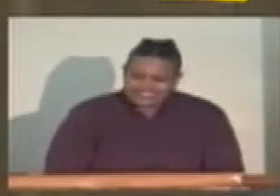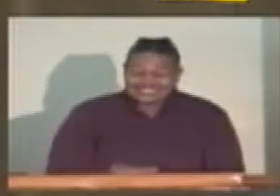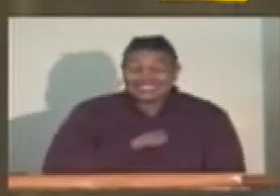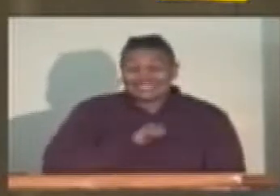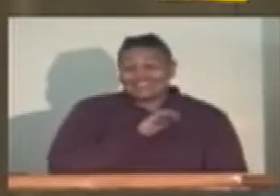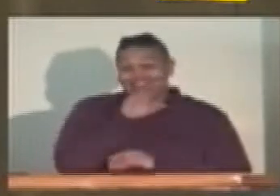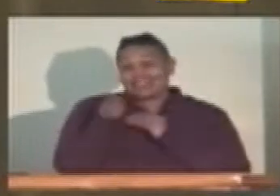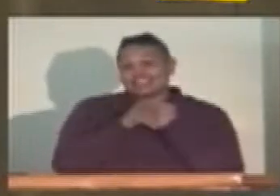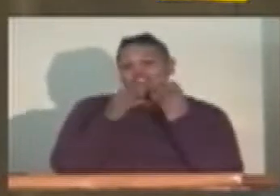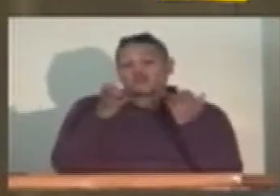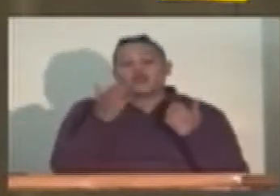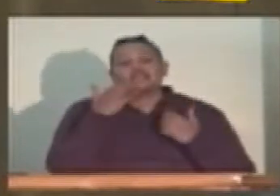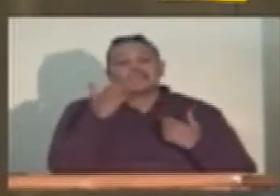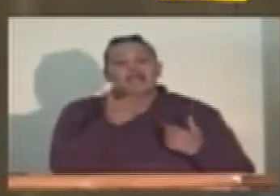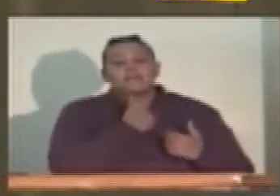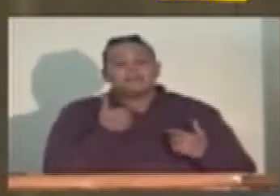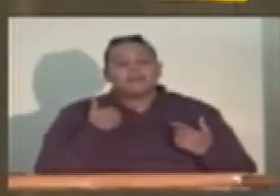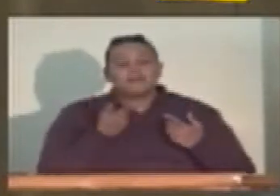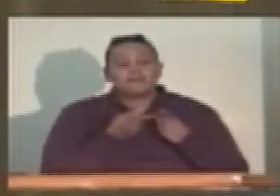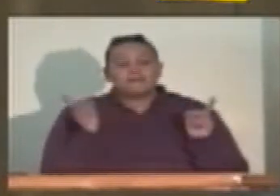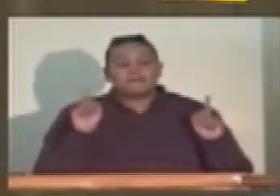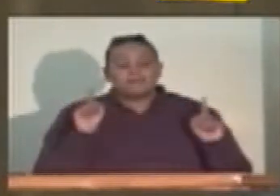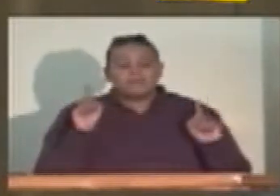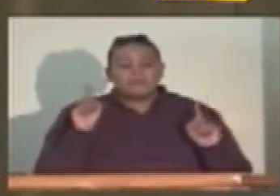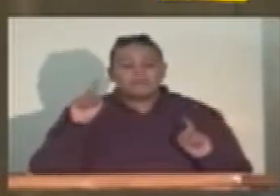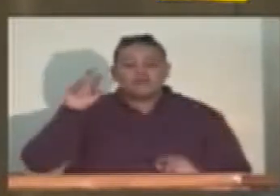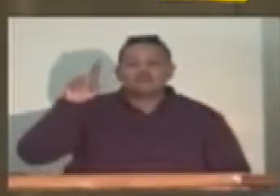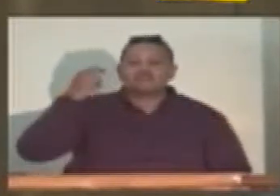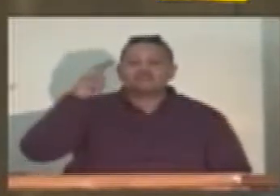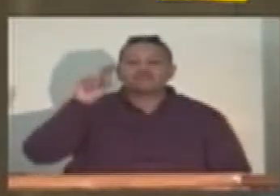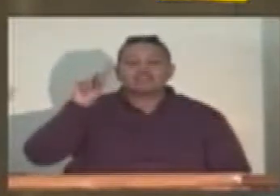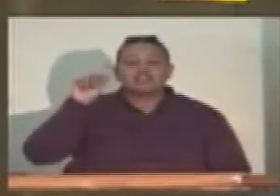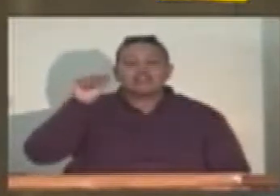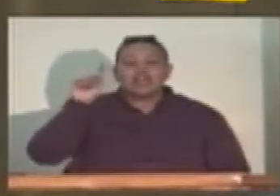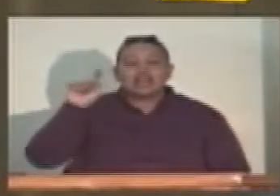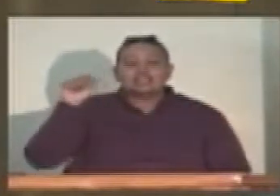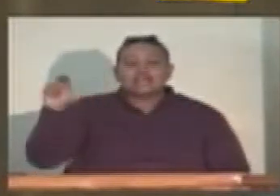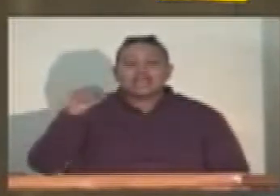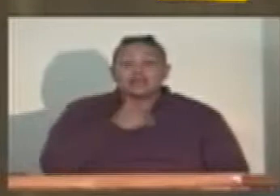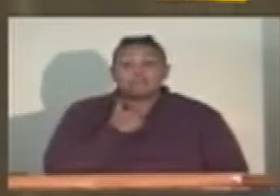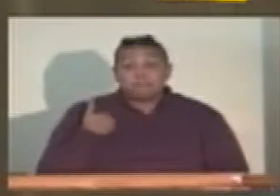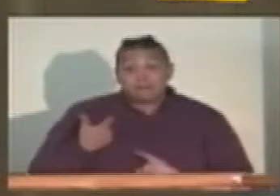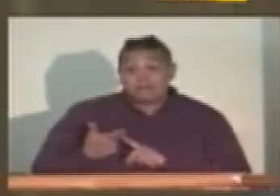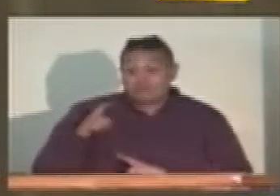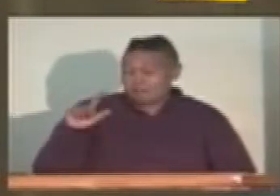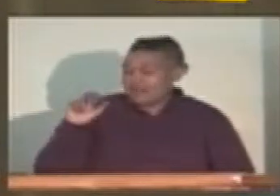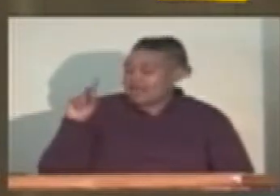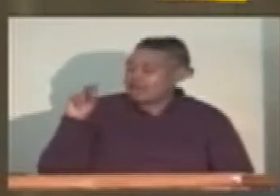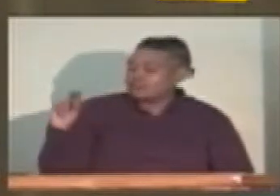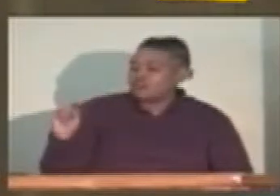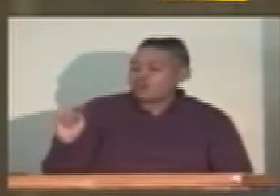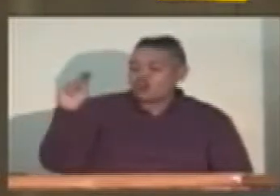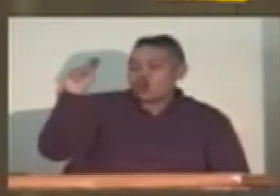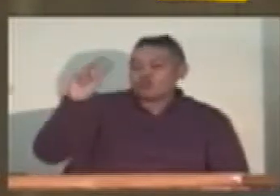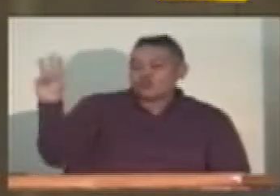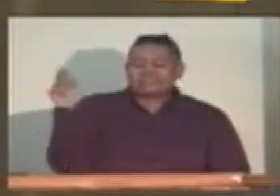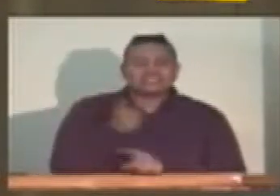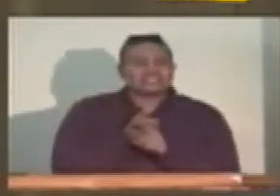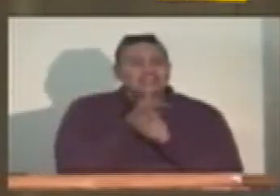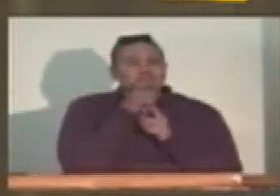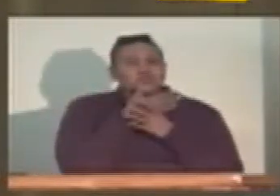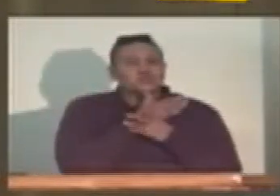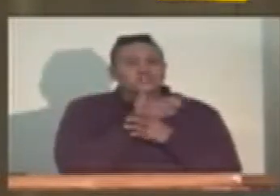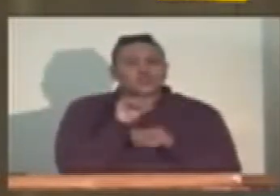I also want to thank my colleagues, my colleague Richard Azan, the member from Clarendon Northwest, who shares the